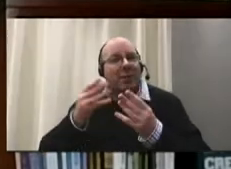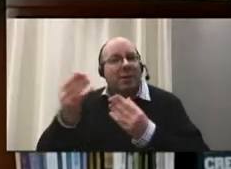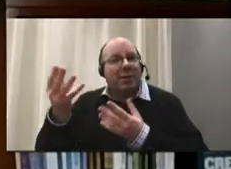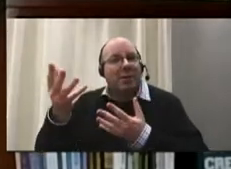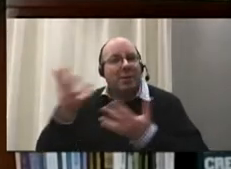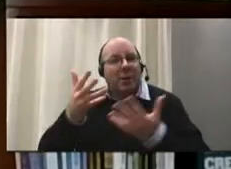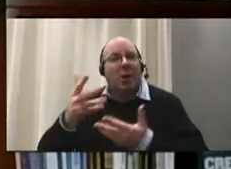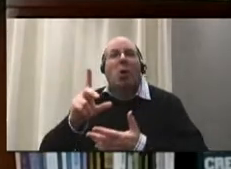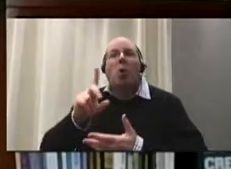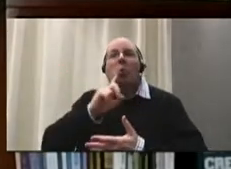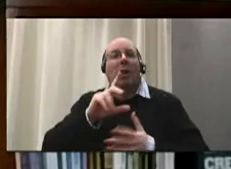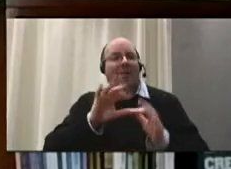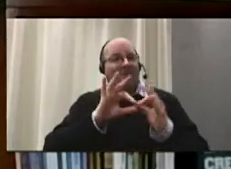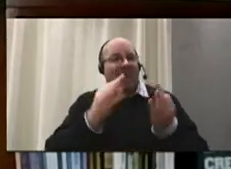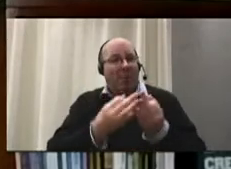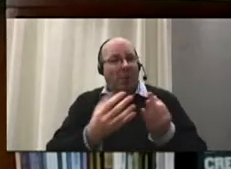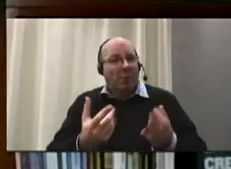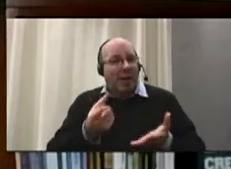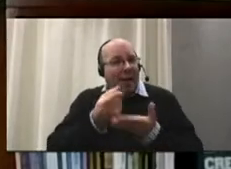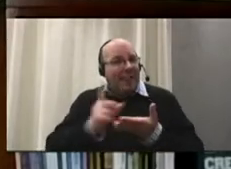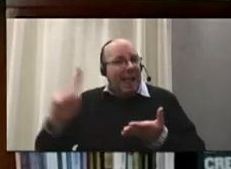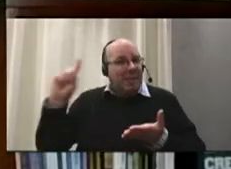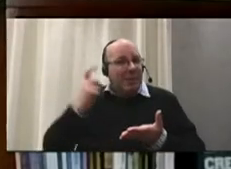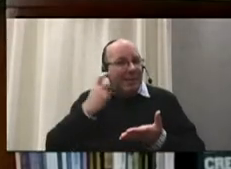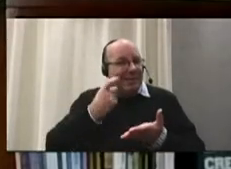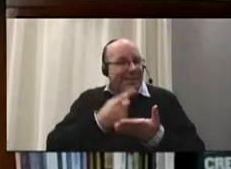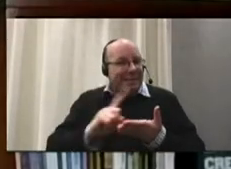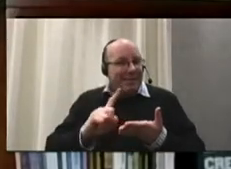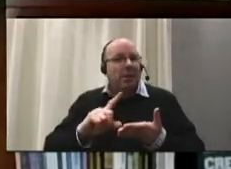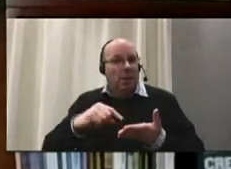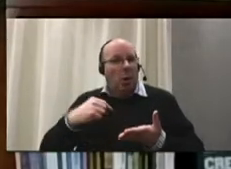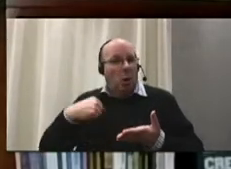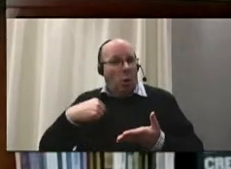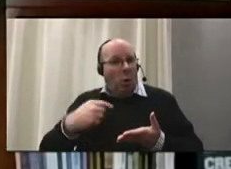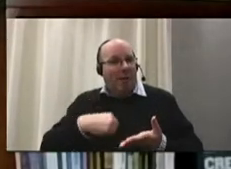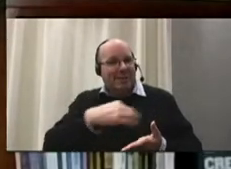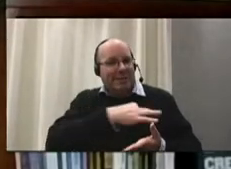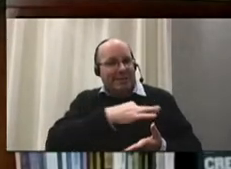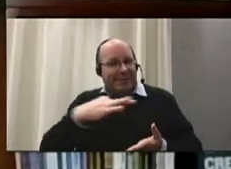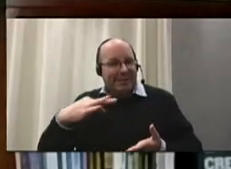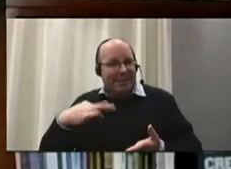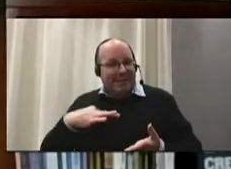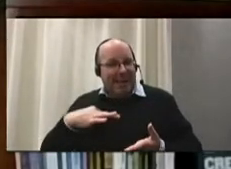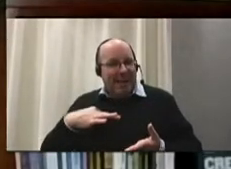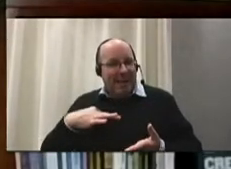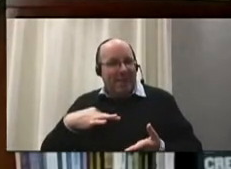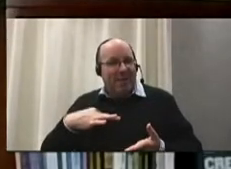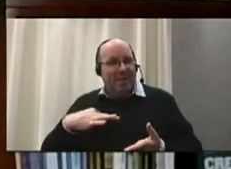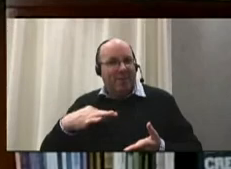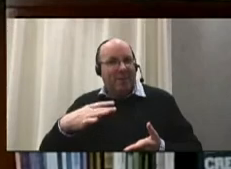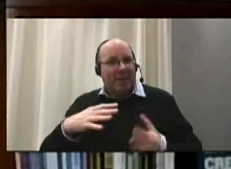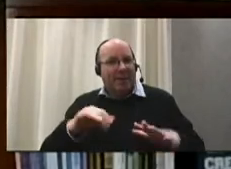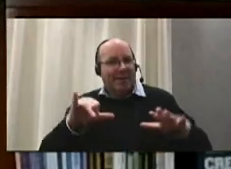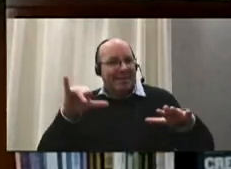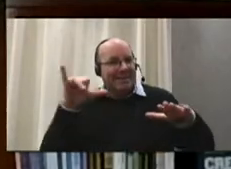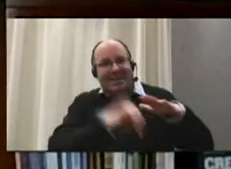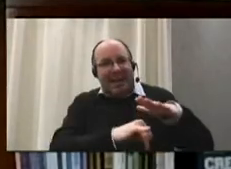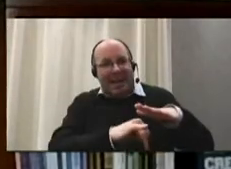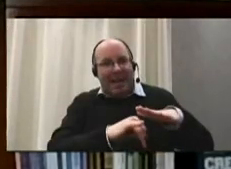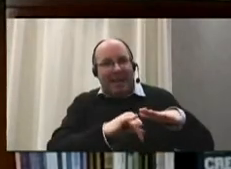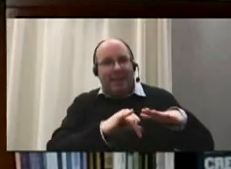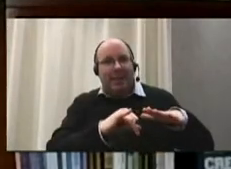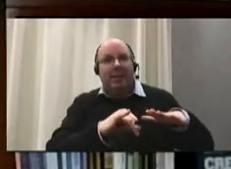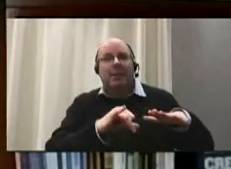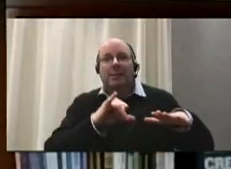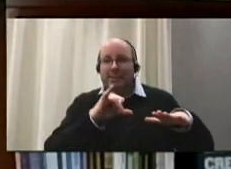when? Last week, that we were moving staff to 5 days for isolation and quarantine and remaining students